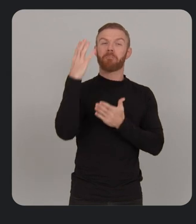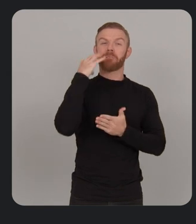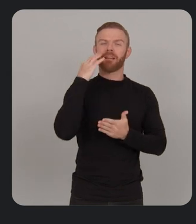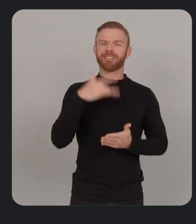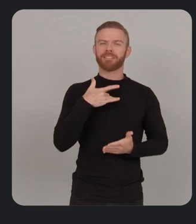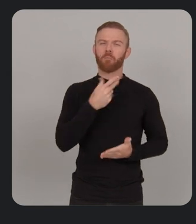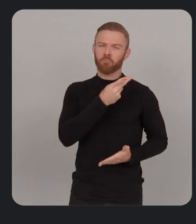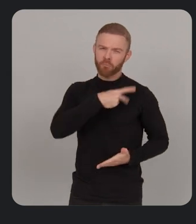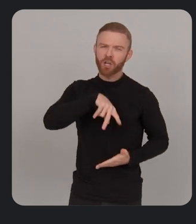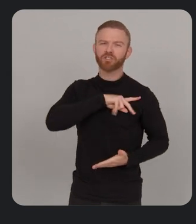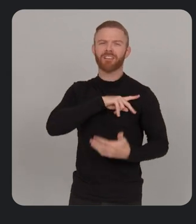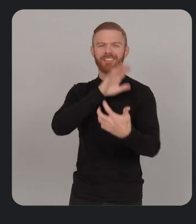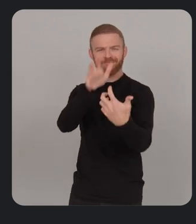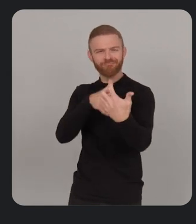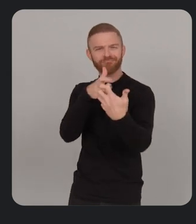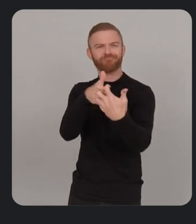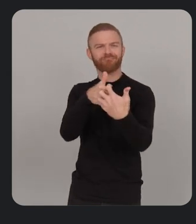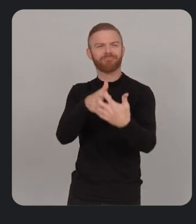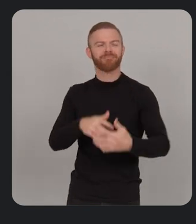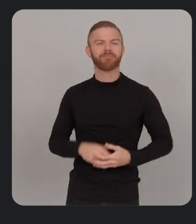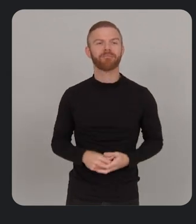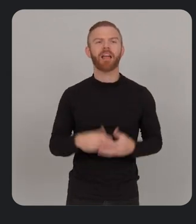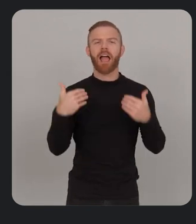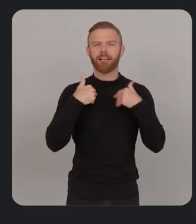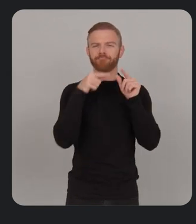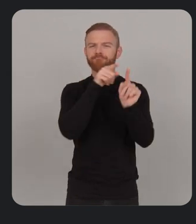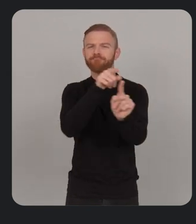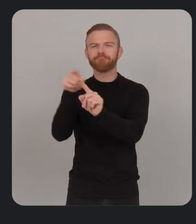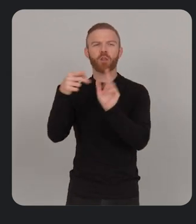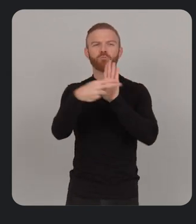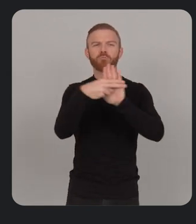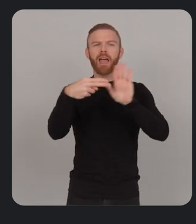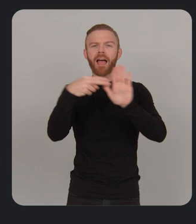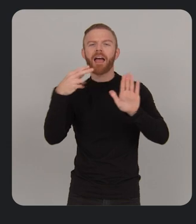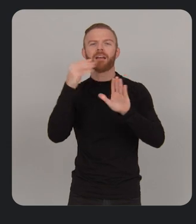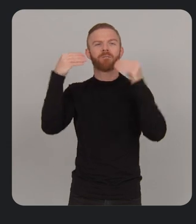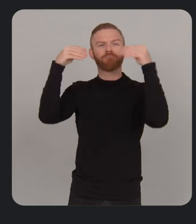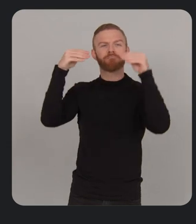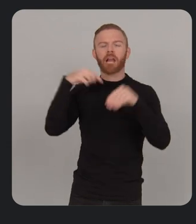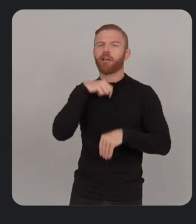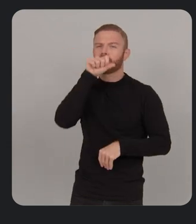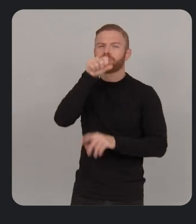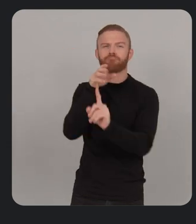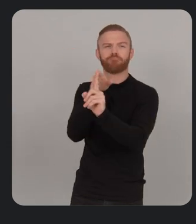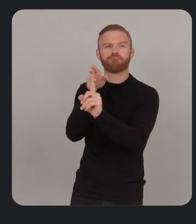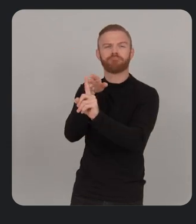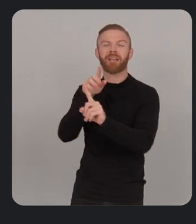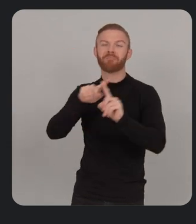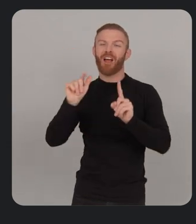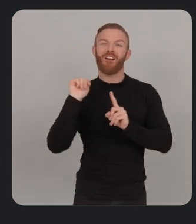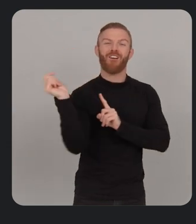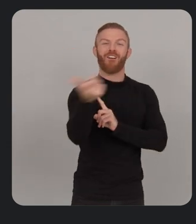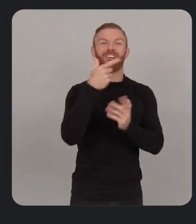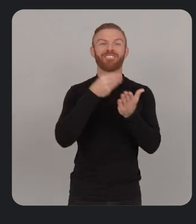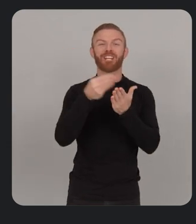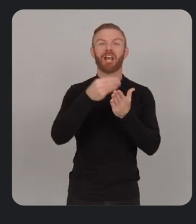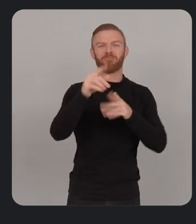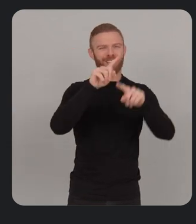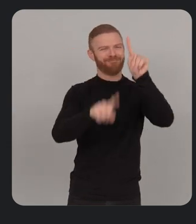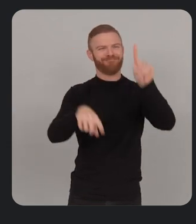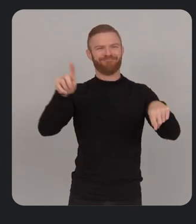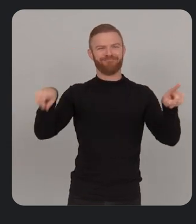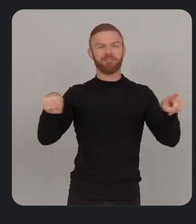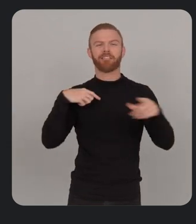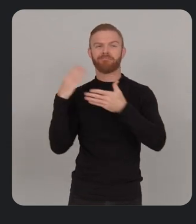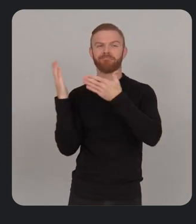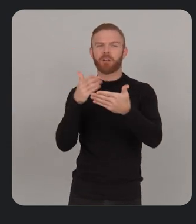to feel much more personal to you there are certain brands and departments that are my go-to but every shopper is unique that's why we're bringing